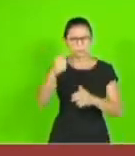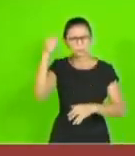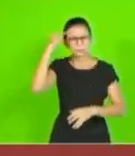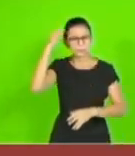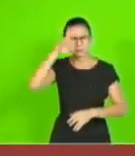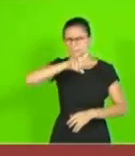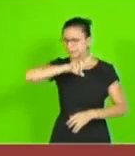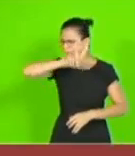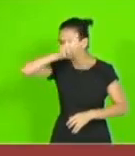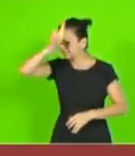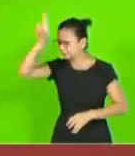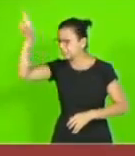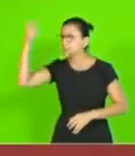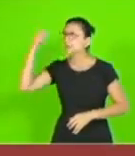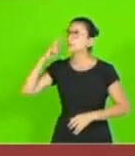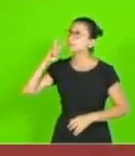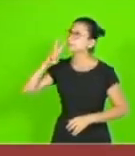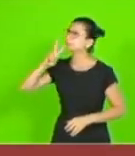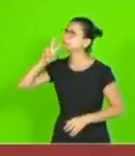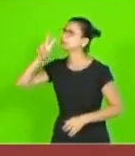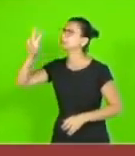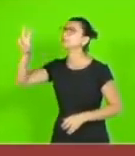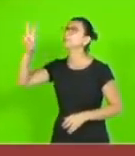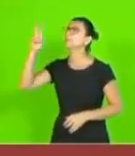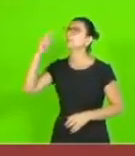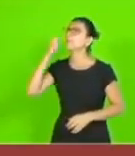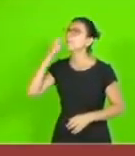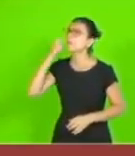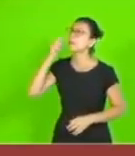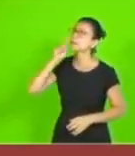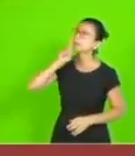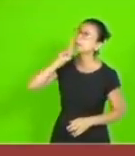I'm only thinking of Jesus, I'm only thinking of God.